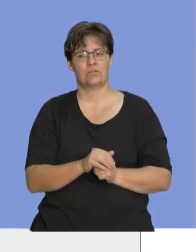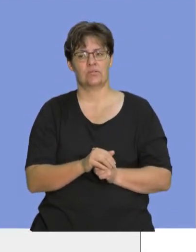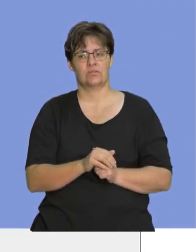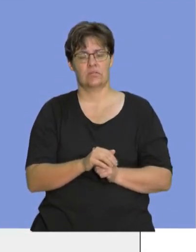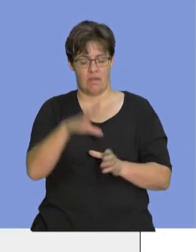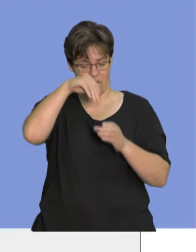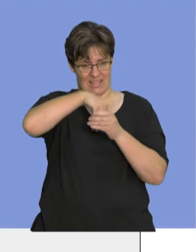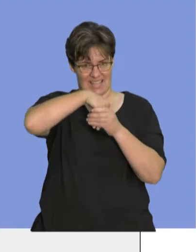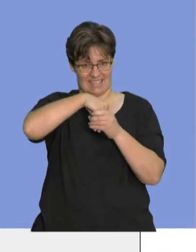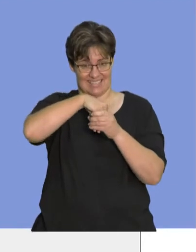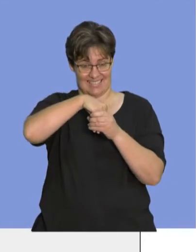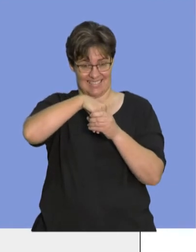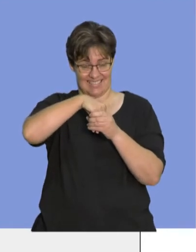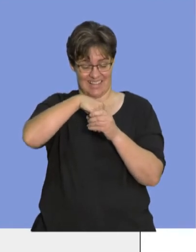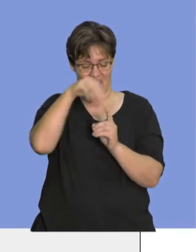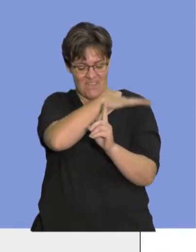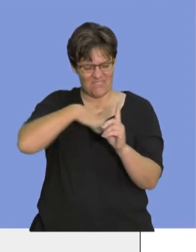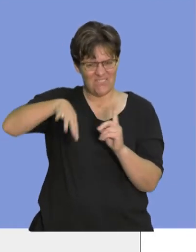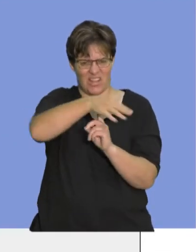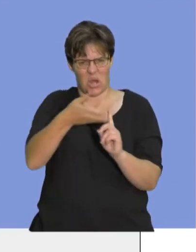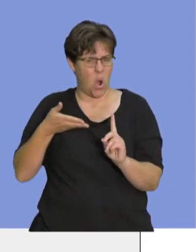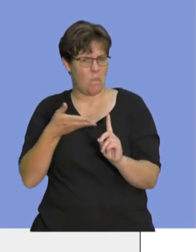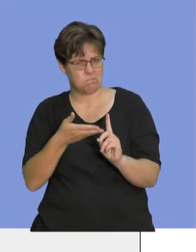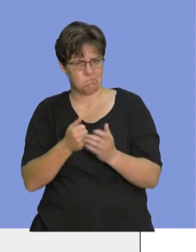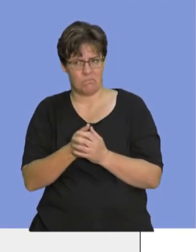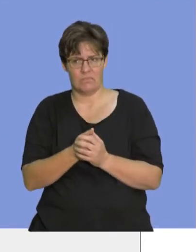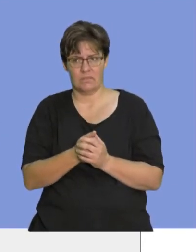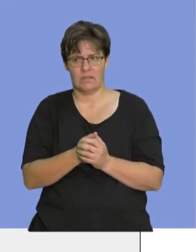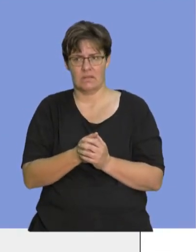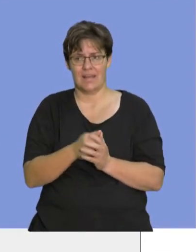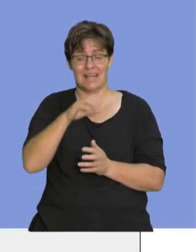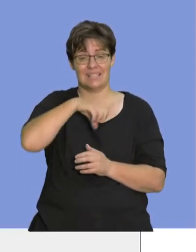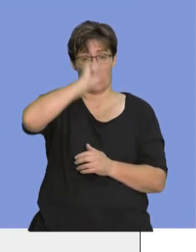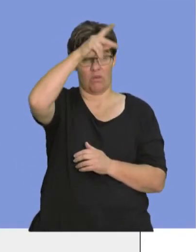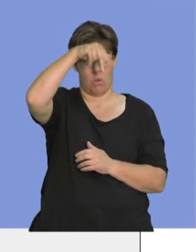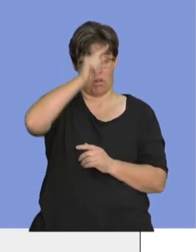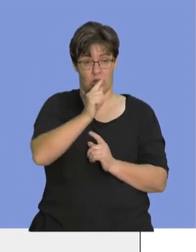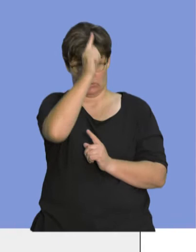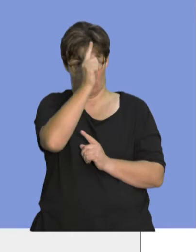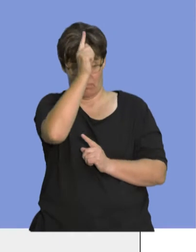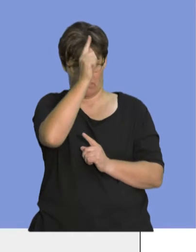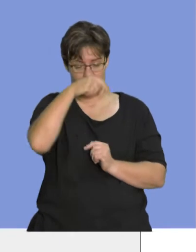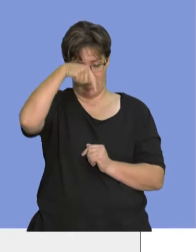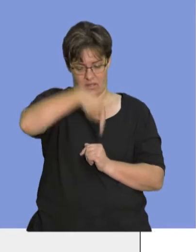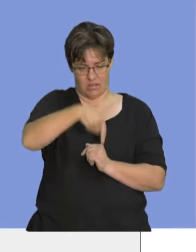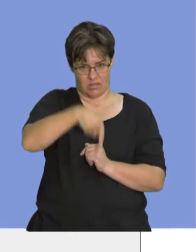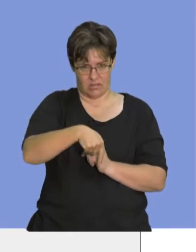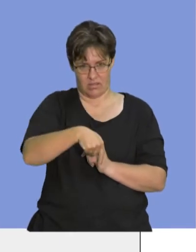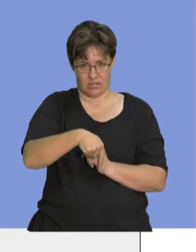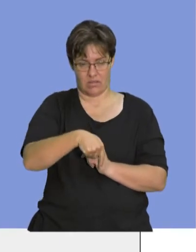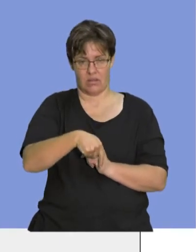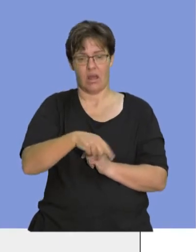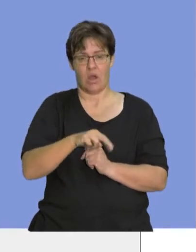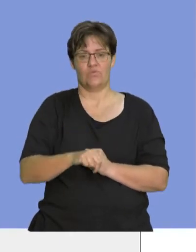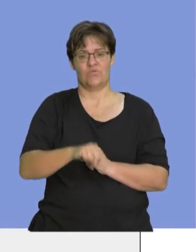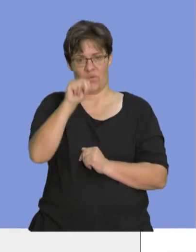inside the magnet the fields that exist. As you can see, this is the South Pole at the top, and then the bottommost is actually the